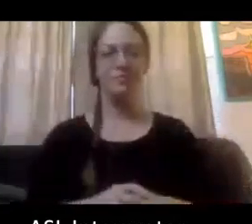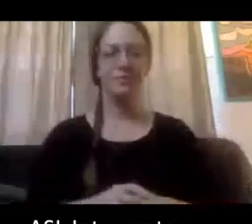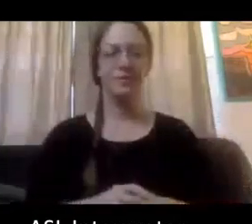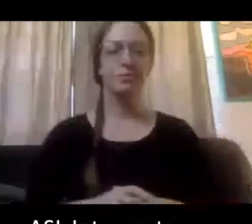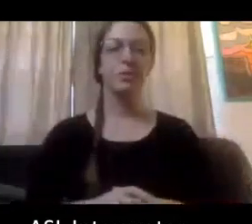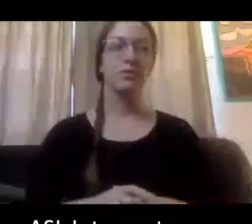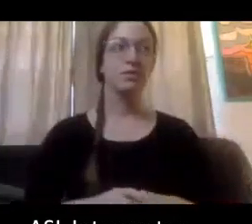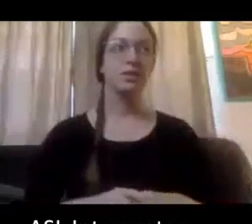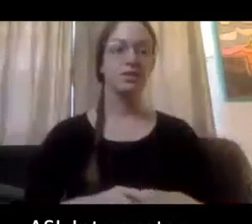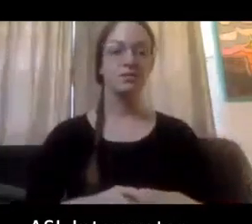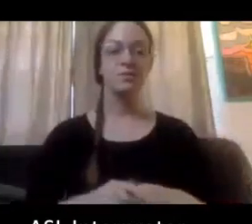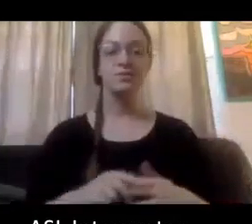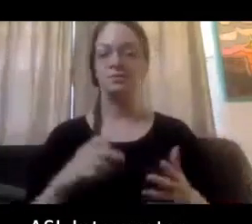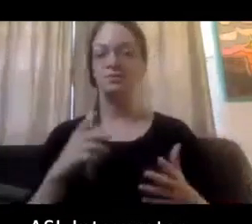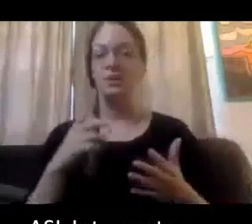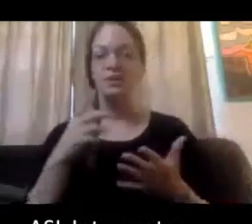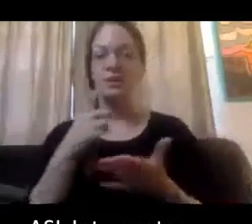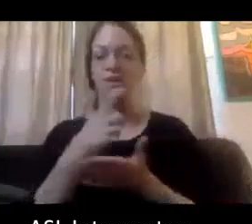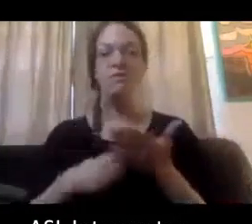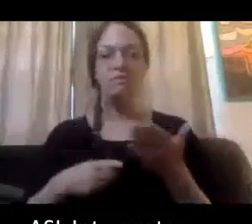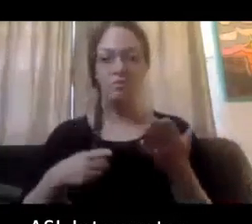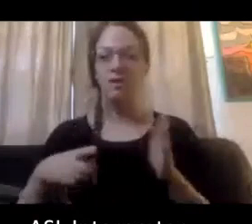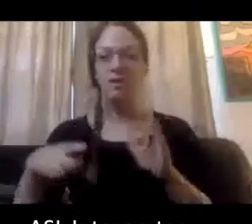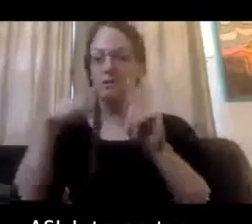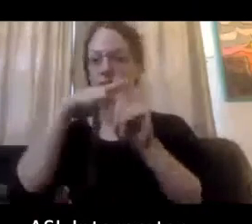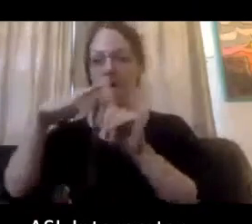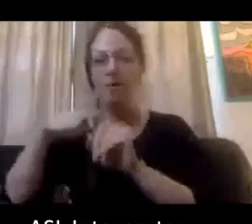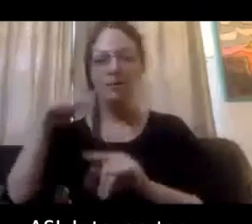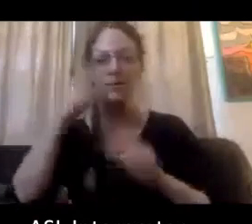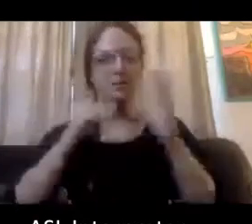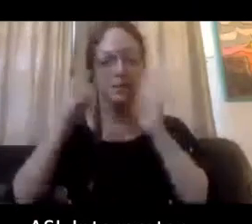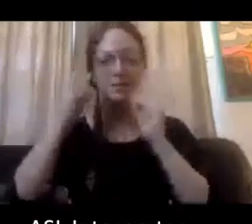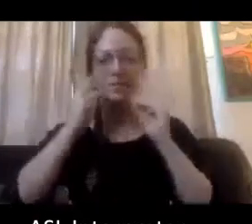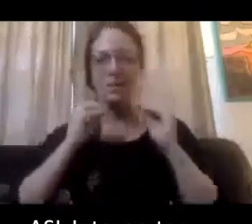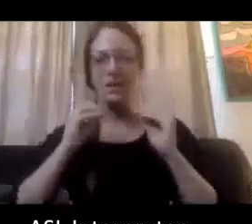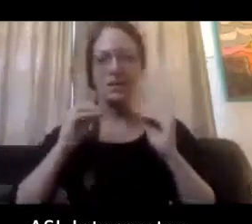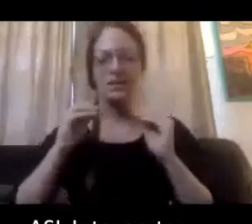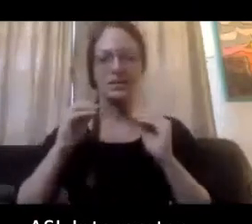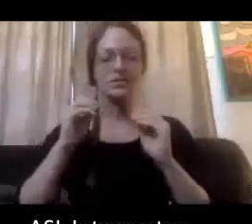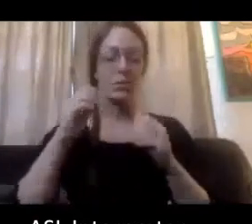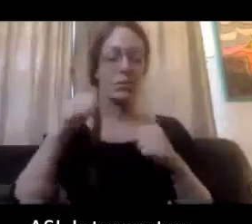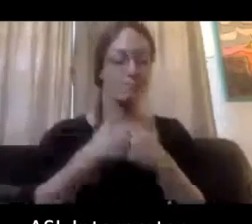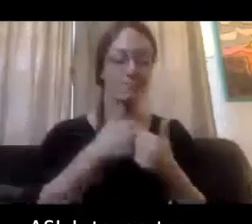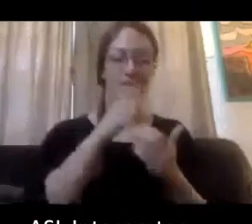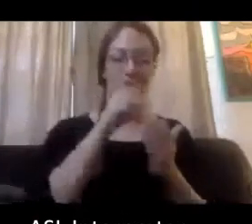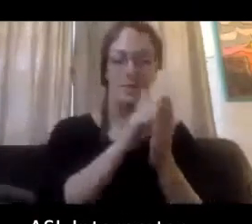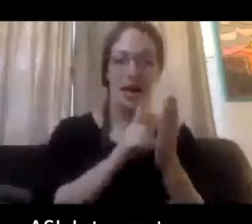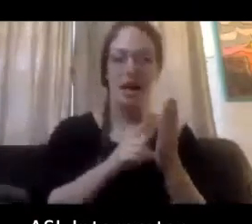positive experiences have you had with game design and accessibility, Liam?